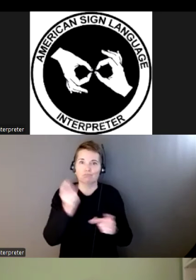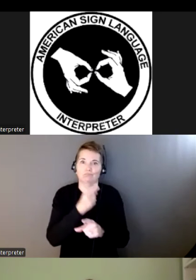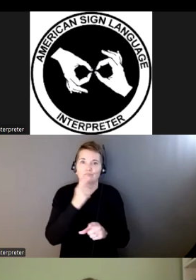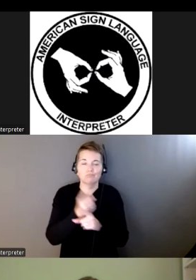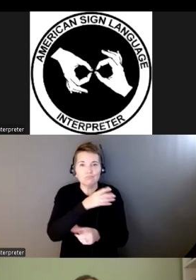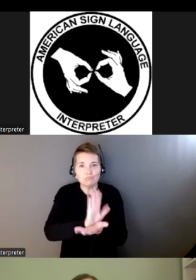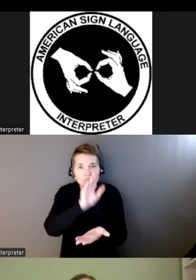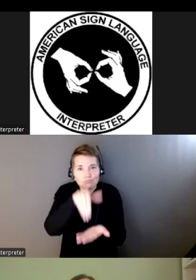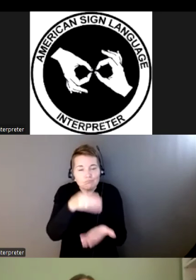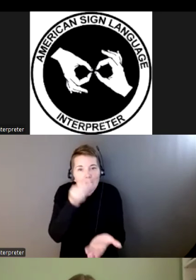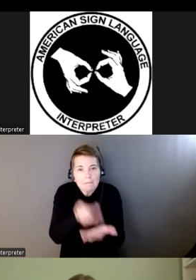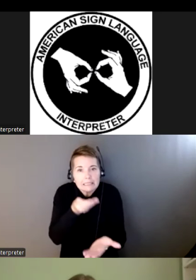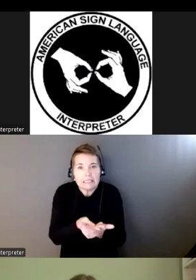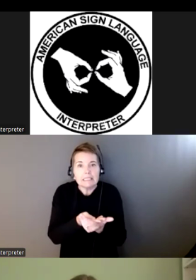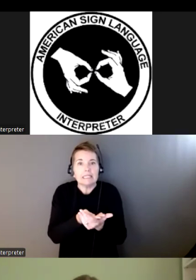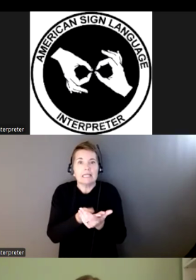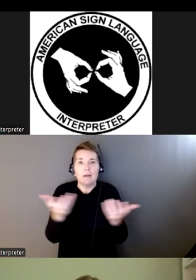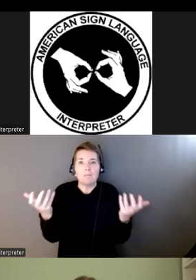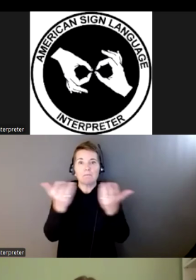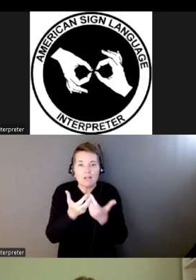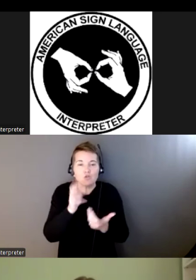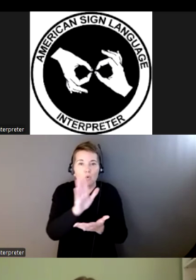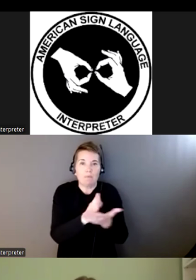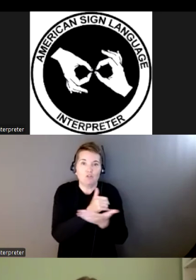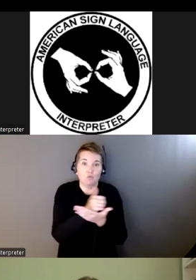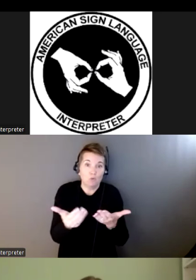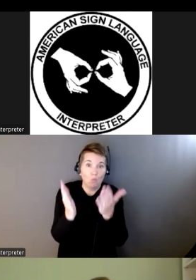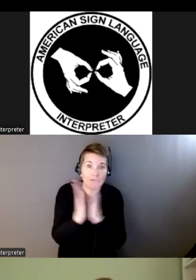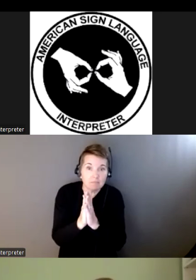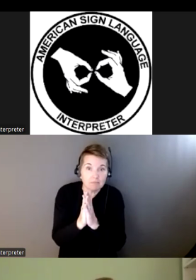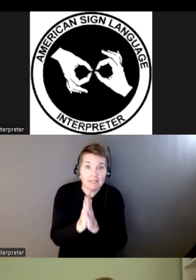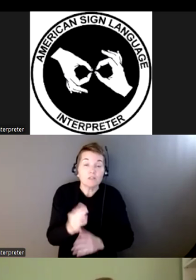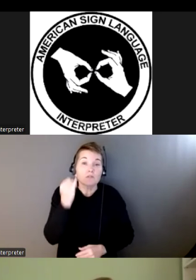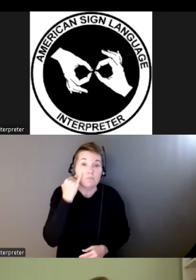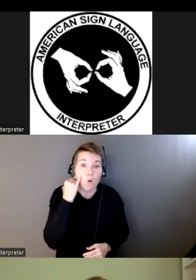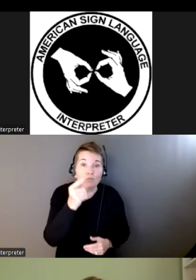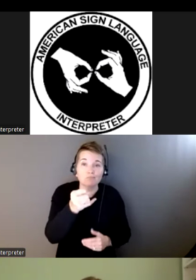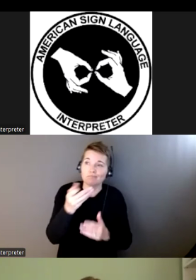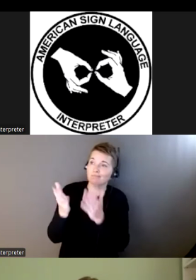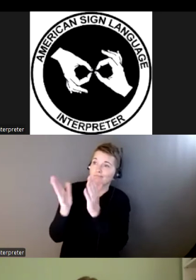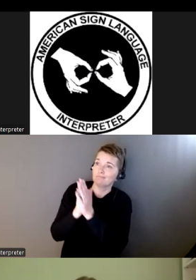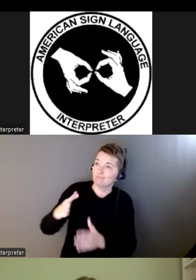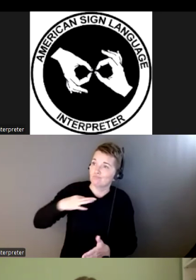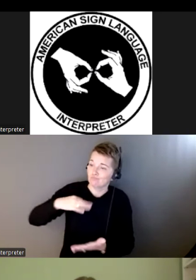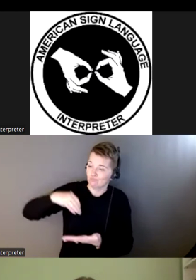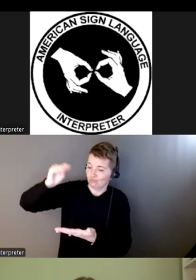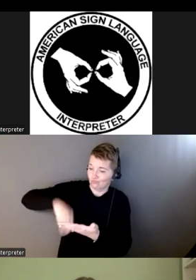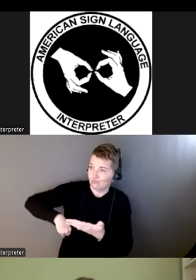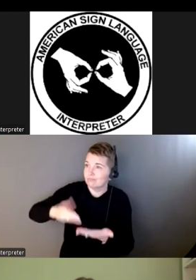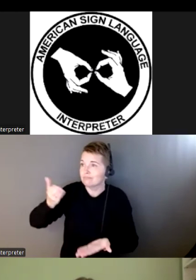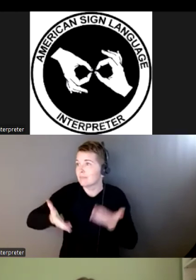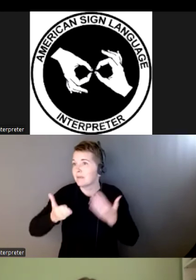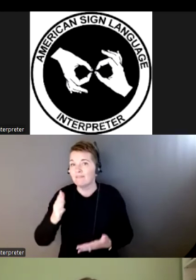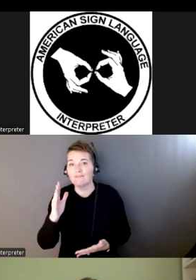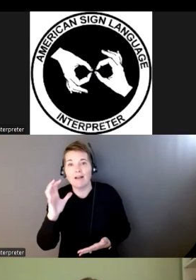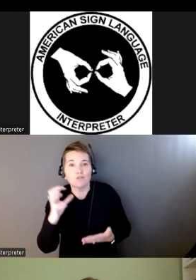line with the budget requested. So if you are requesting something that's, let's say $500, let's